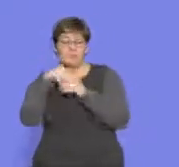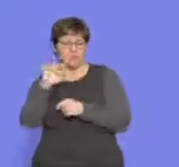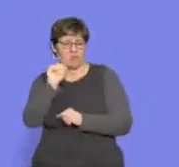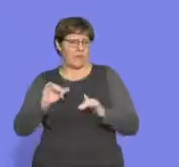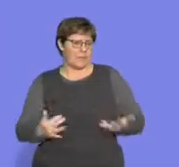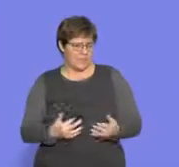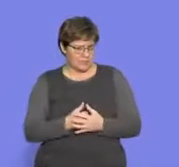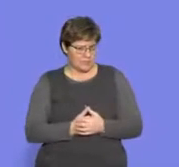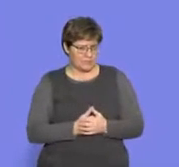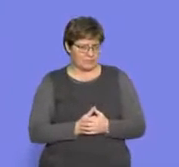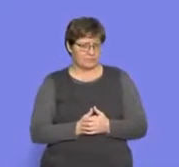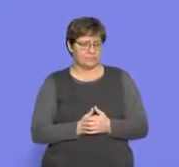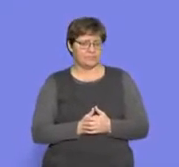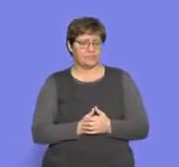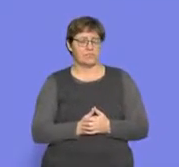Africa?